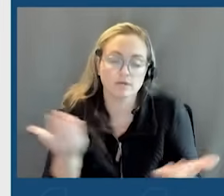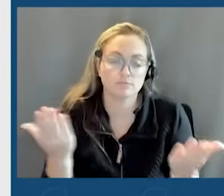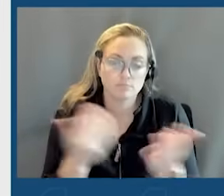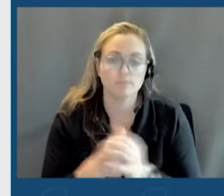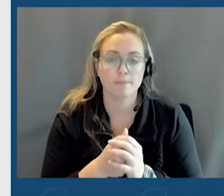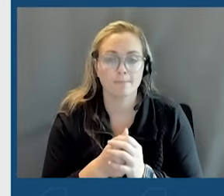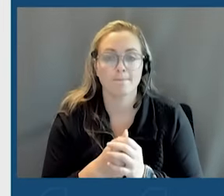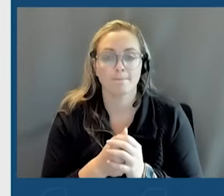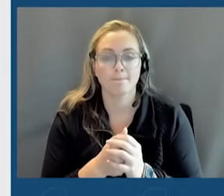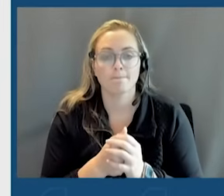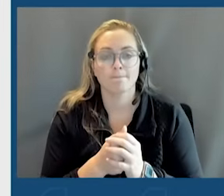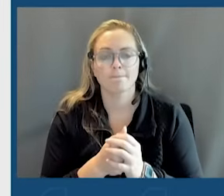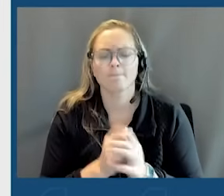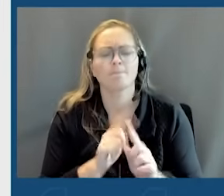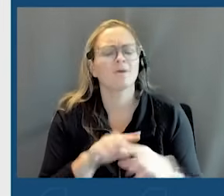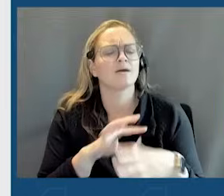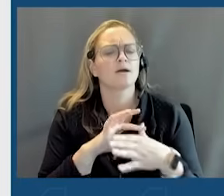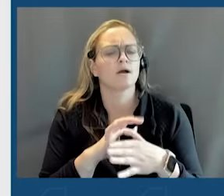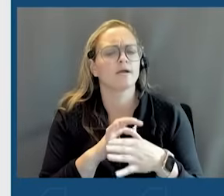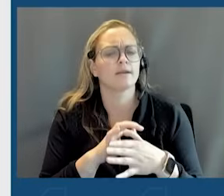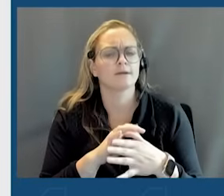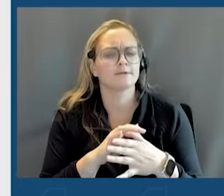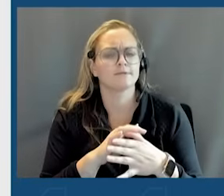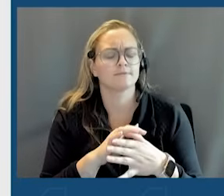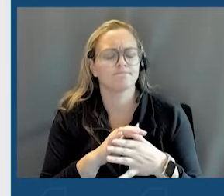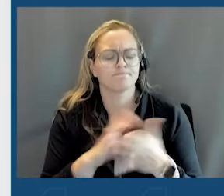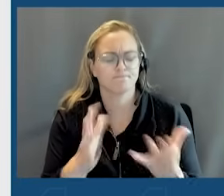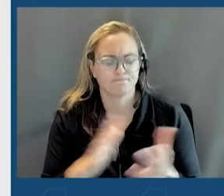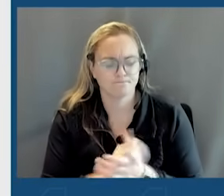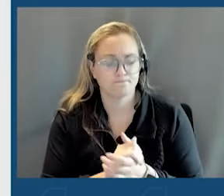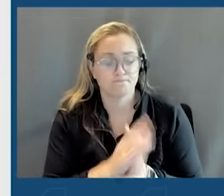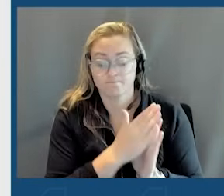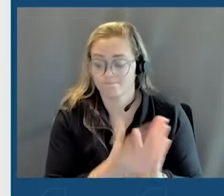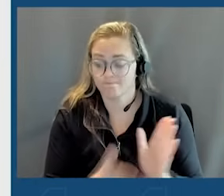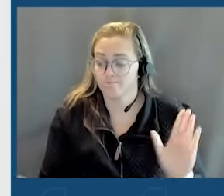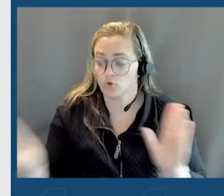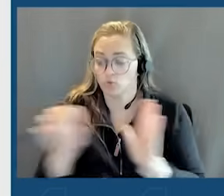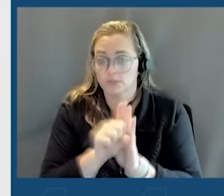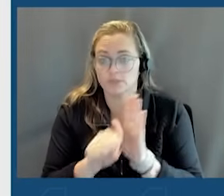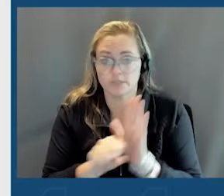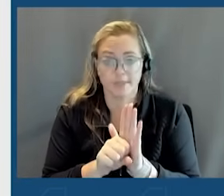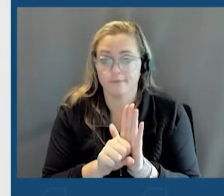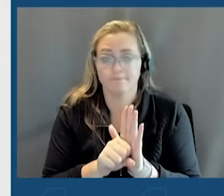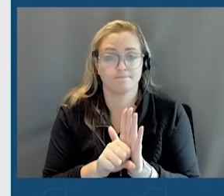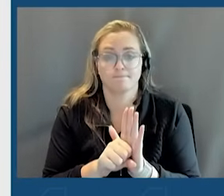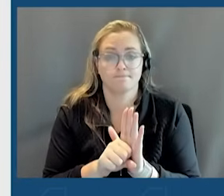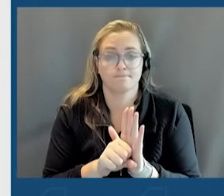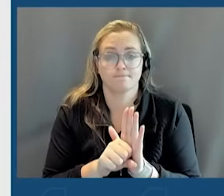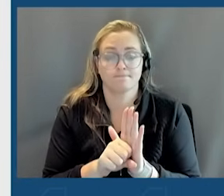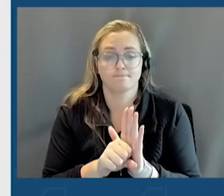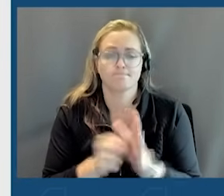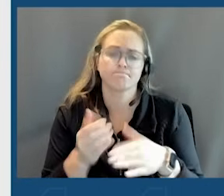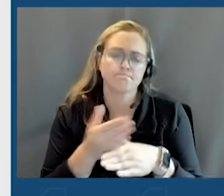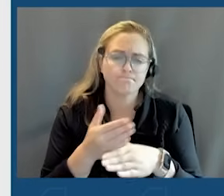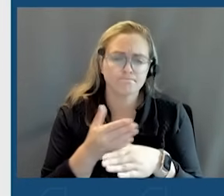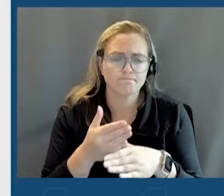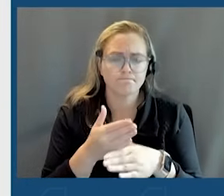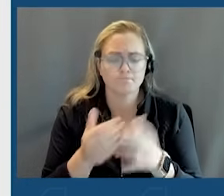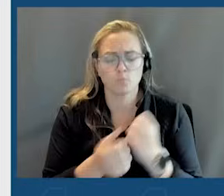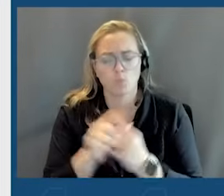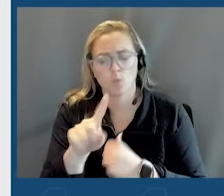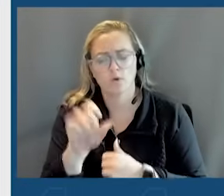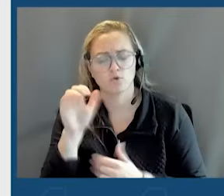Let's put that in context. If you look at statewide where we've been, the average cases per